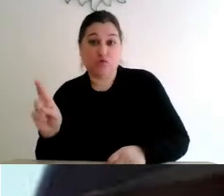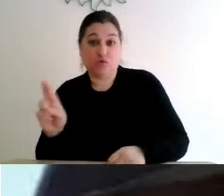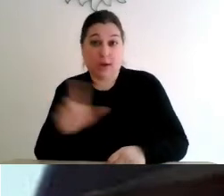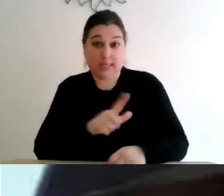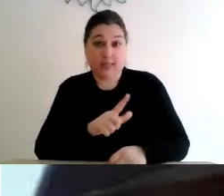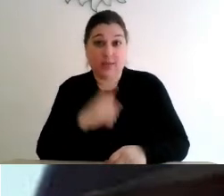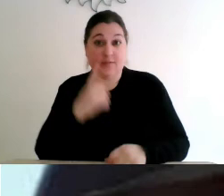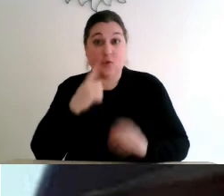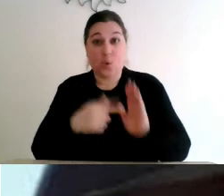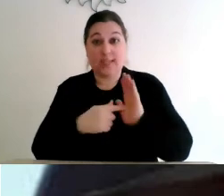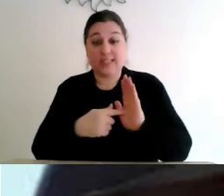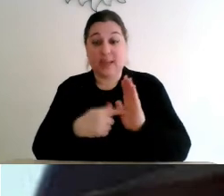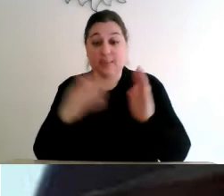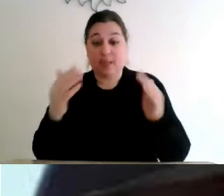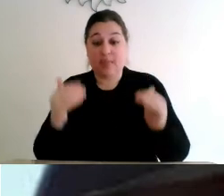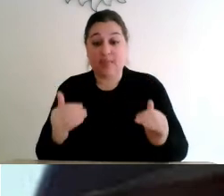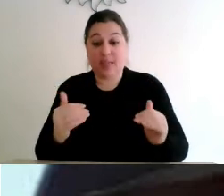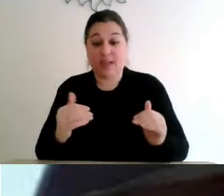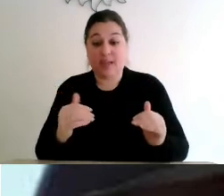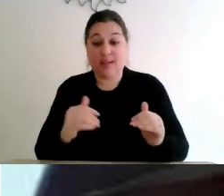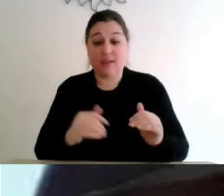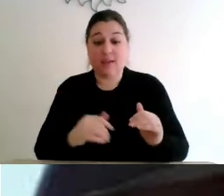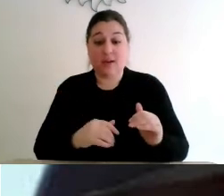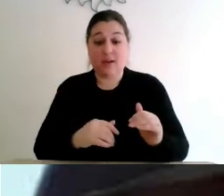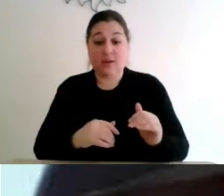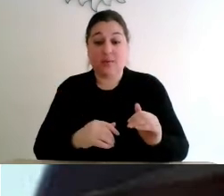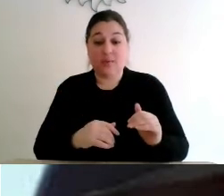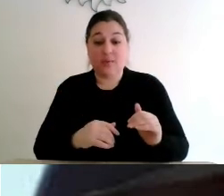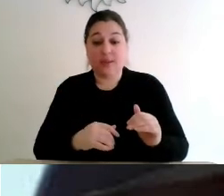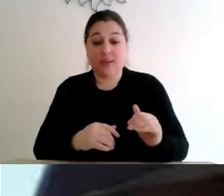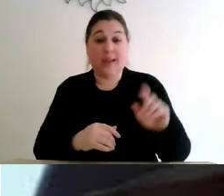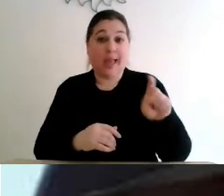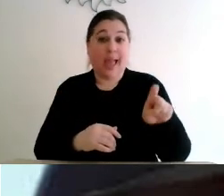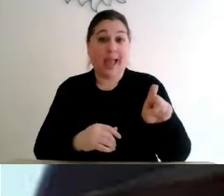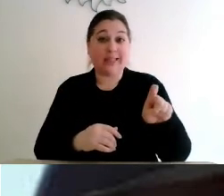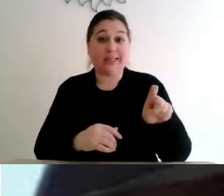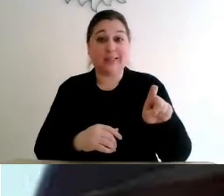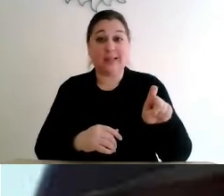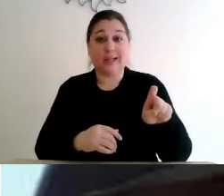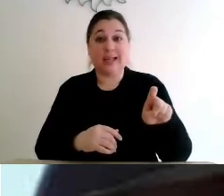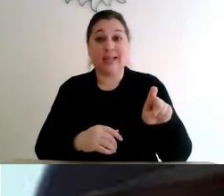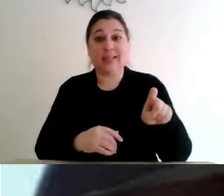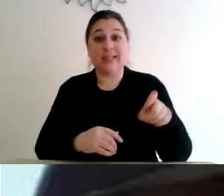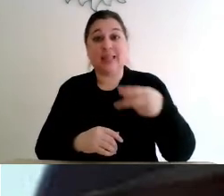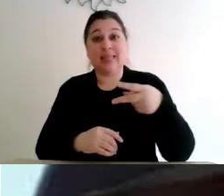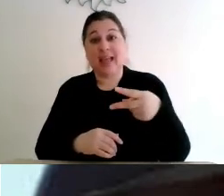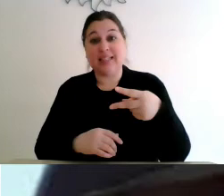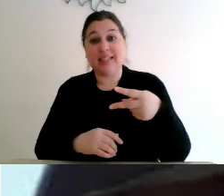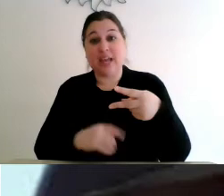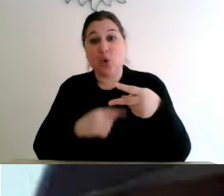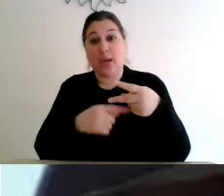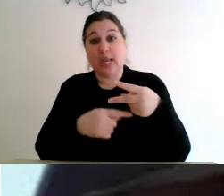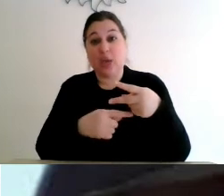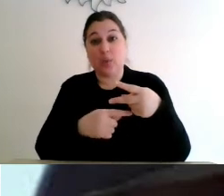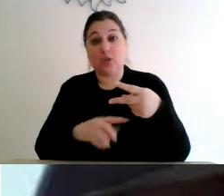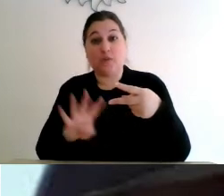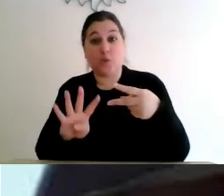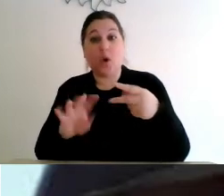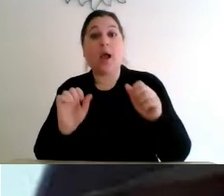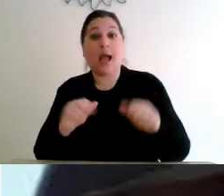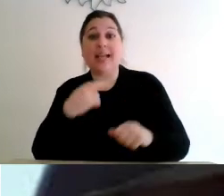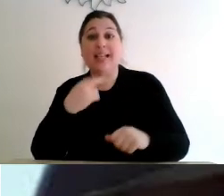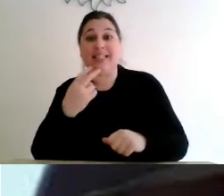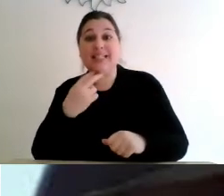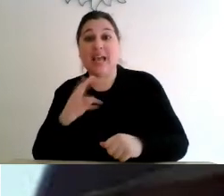right to left. For example, x is less than or equal to 4. I can read it like this: 4